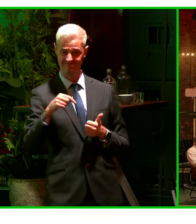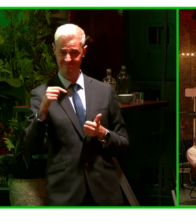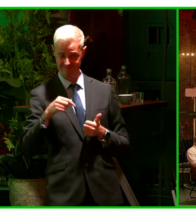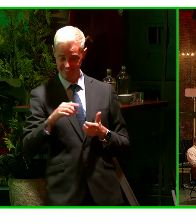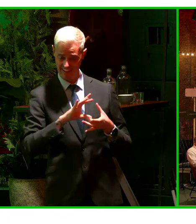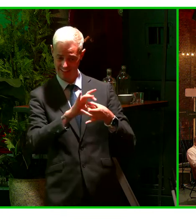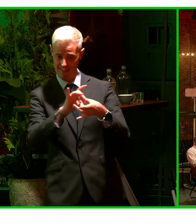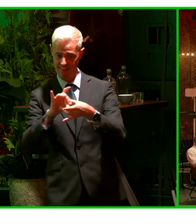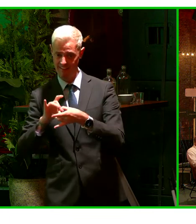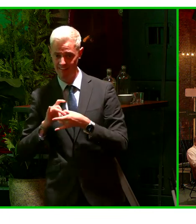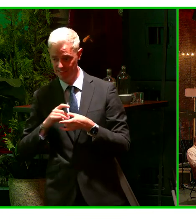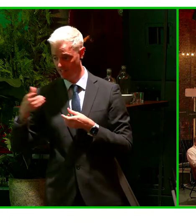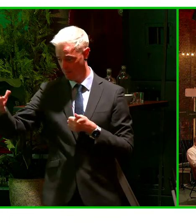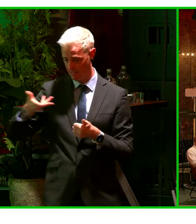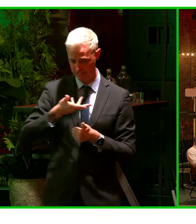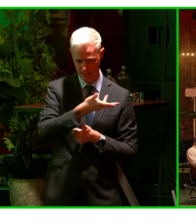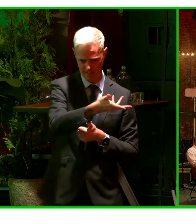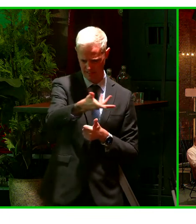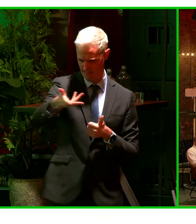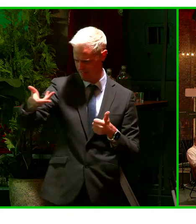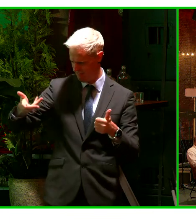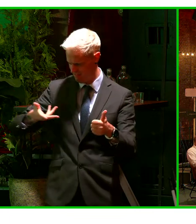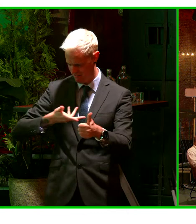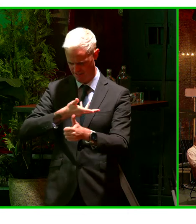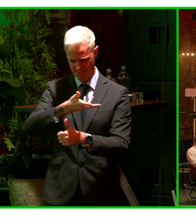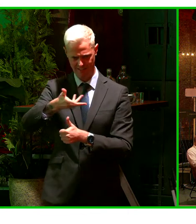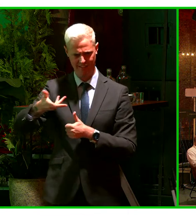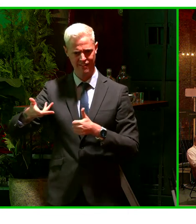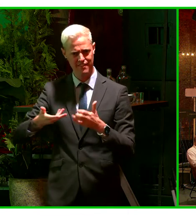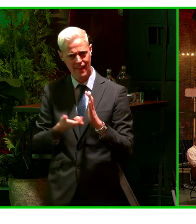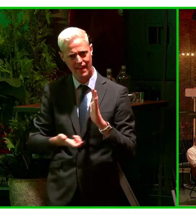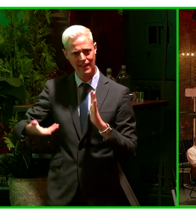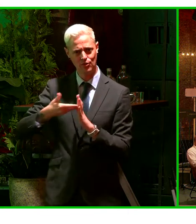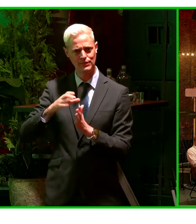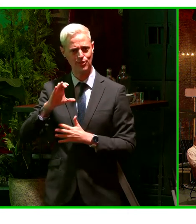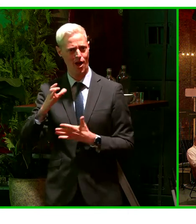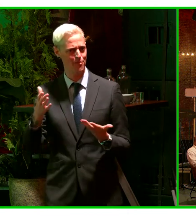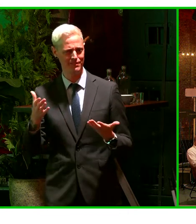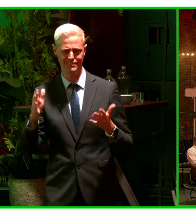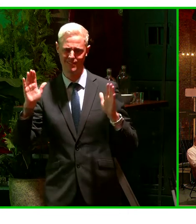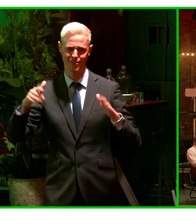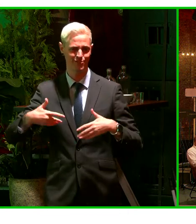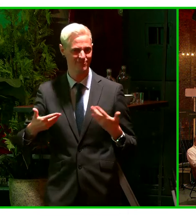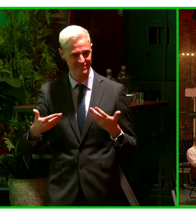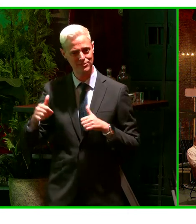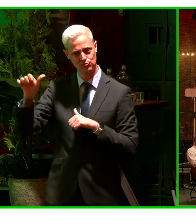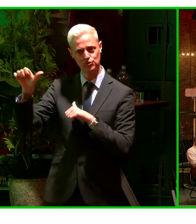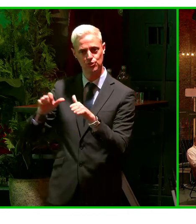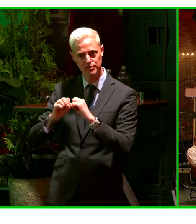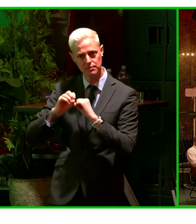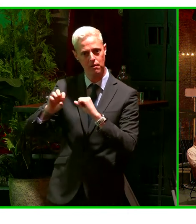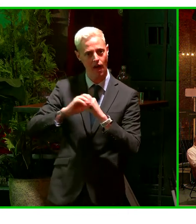going round and round, getting kicked about. There's a lot of stuff in there that we really need to be getting on with as well. Yeah.